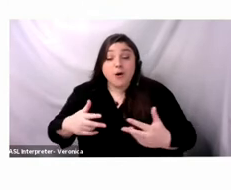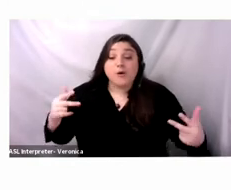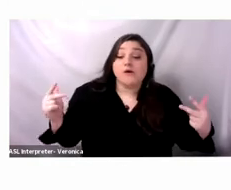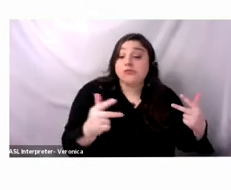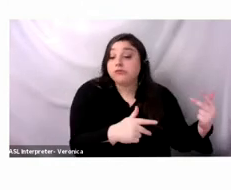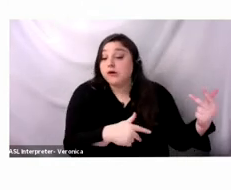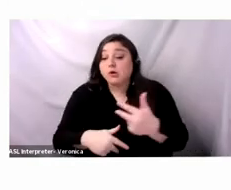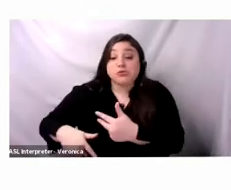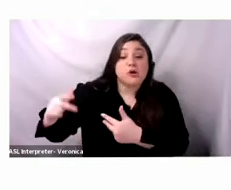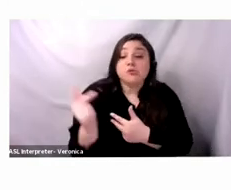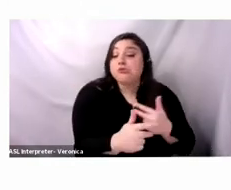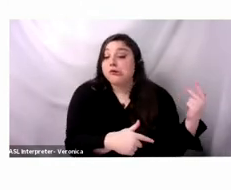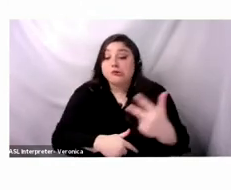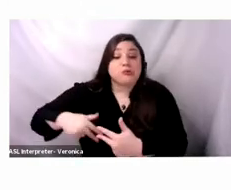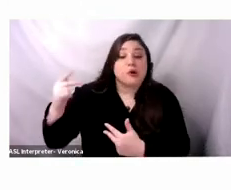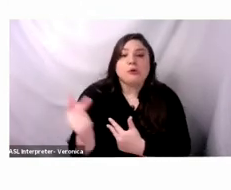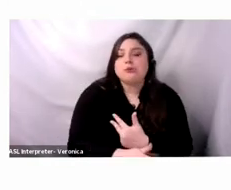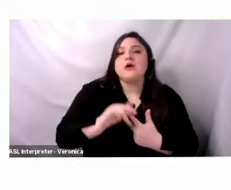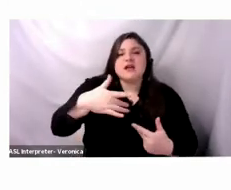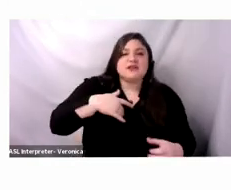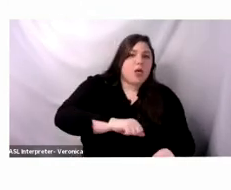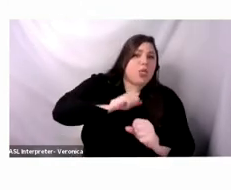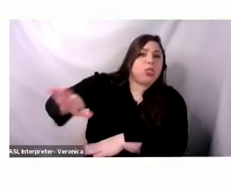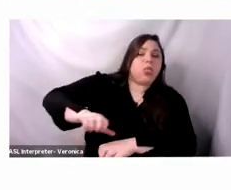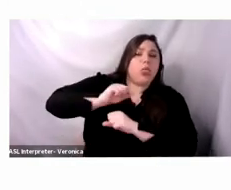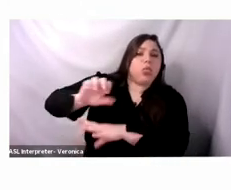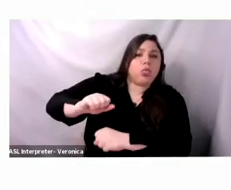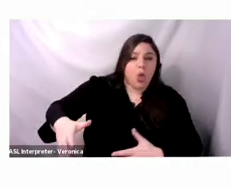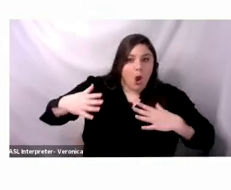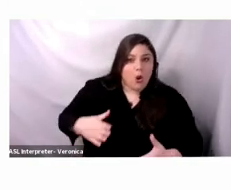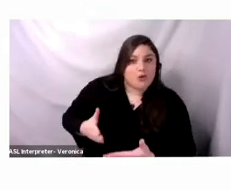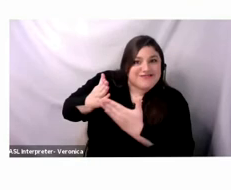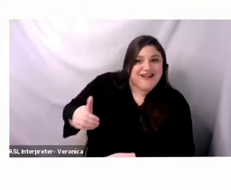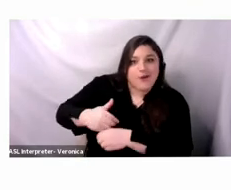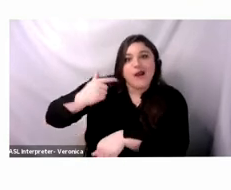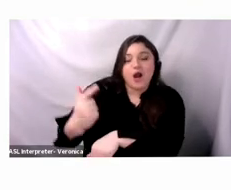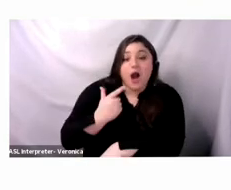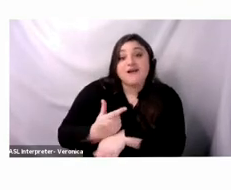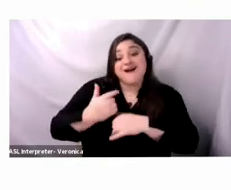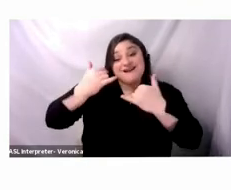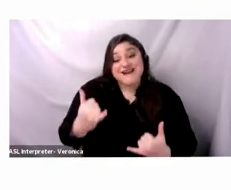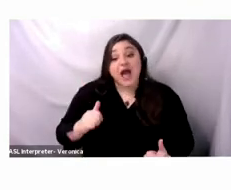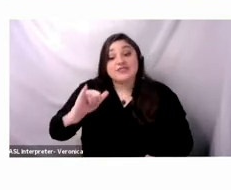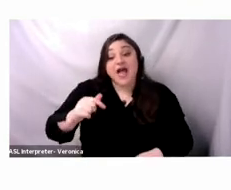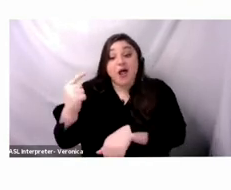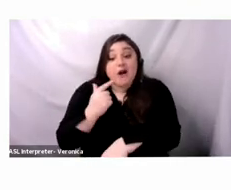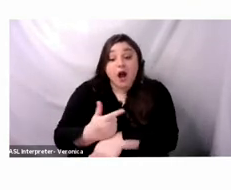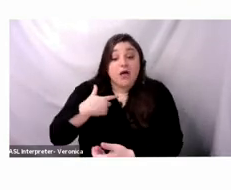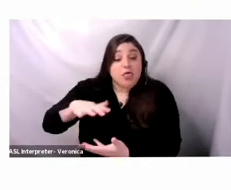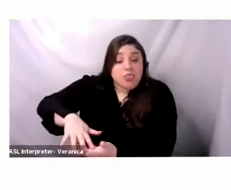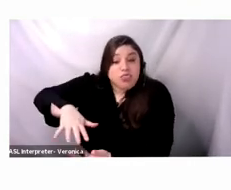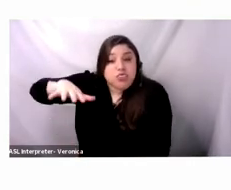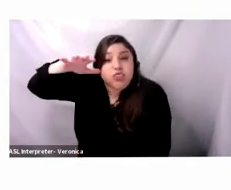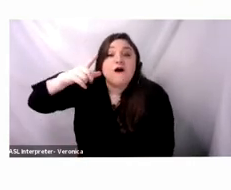States. And today, Ghana is one of the largest ports of entry for used stuff from the United States, Canada, UK, and many